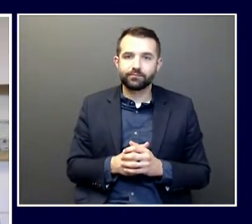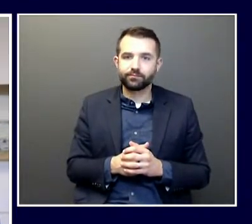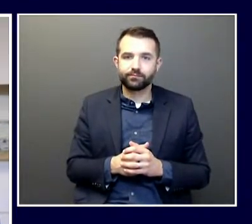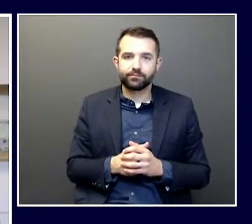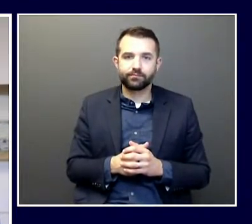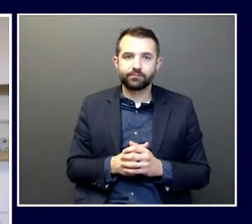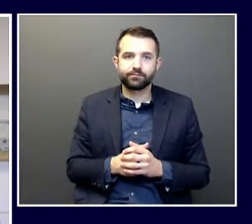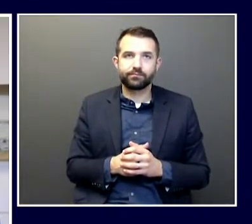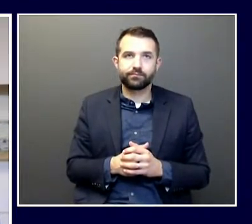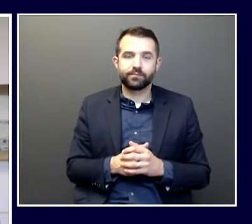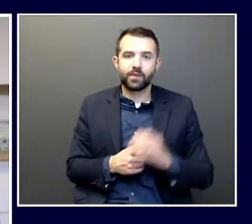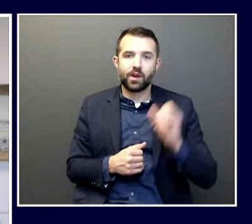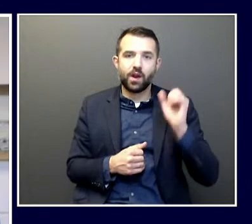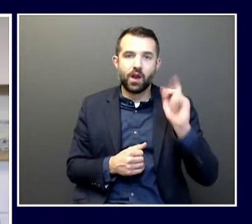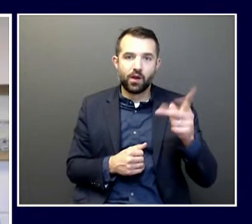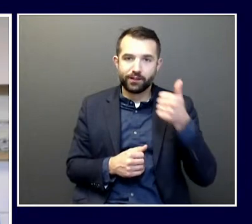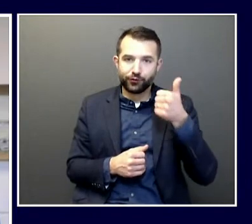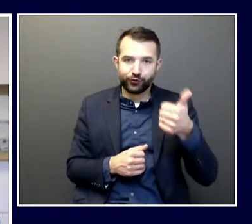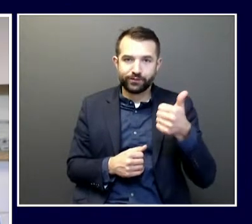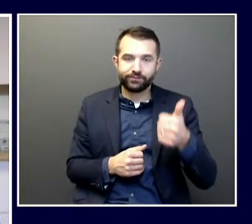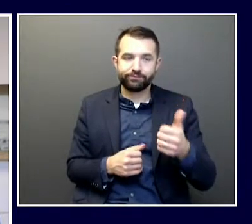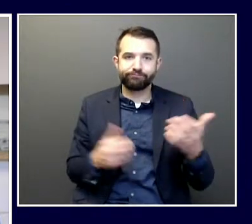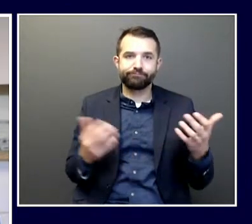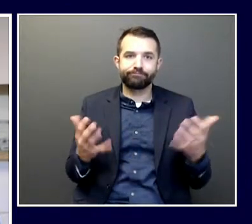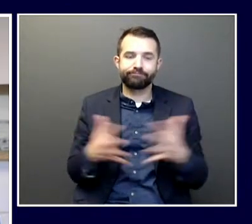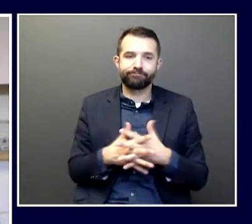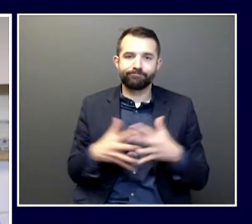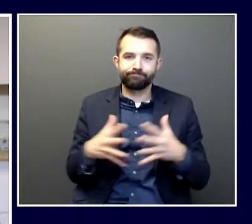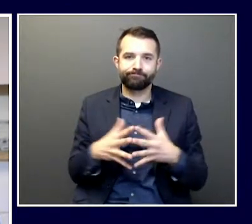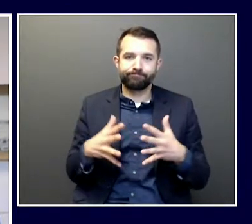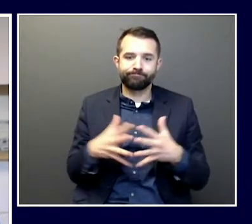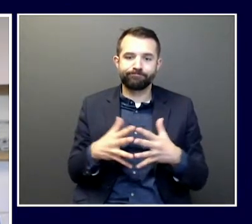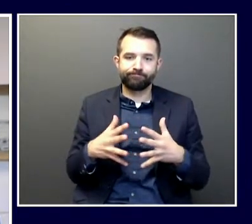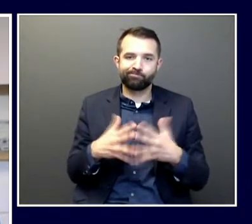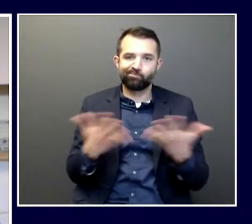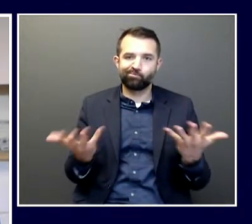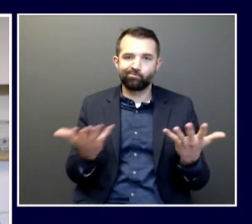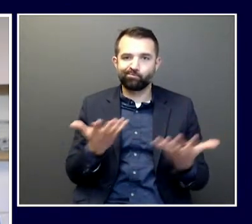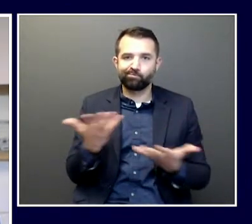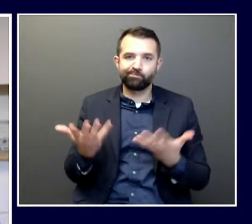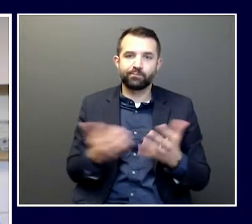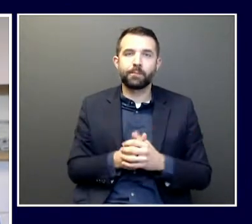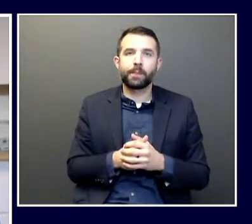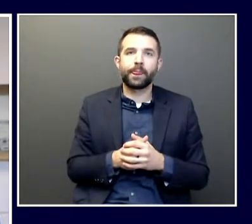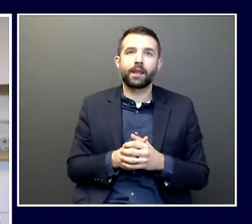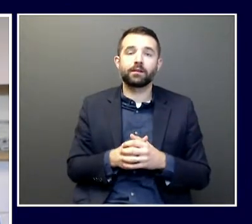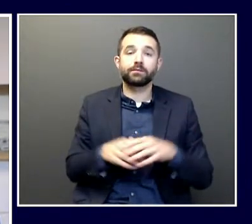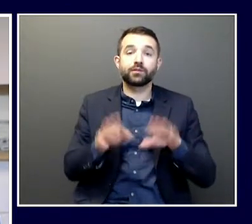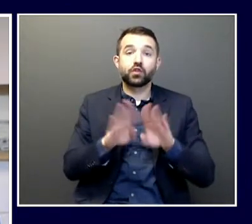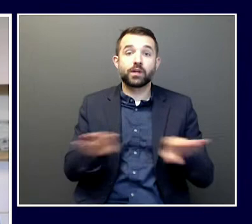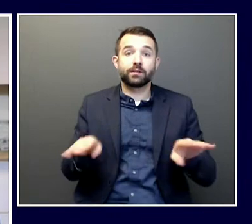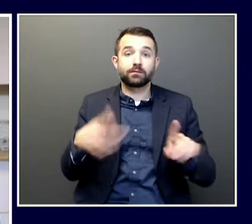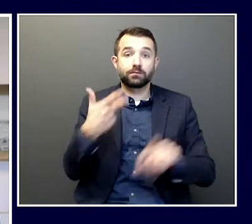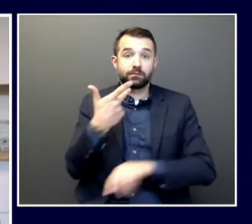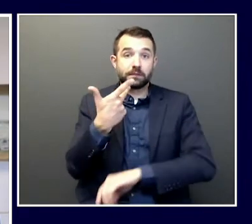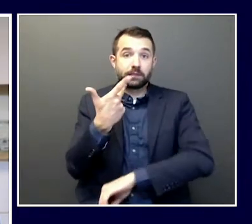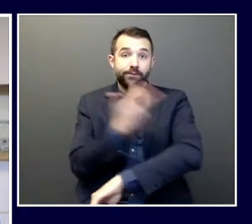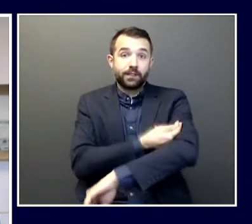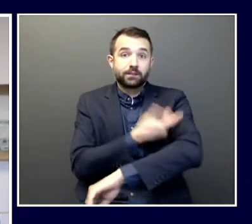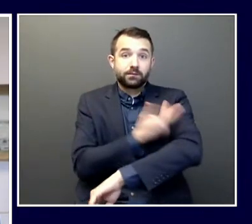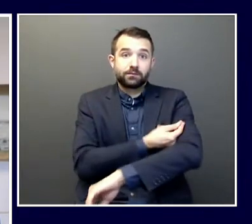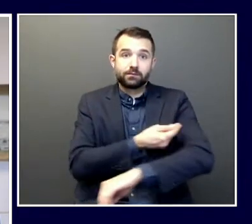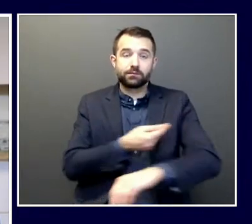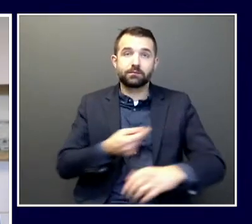Okay, thanks. And in terms of the pediatric vaccinations, it occurs